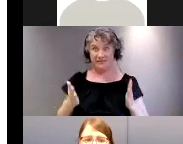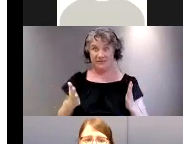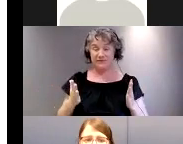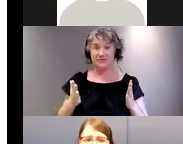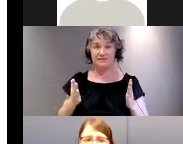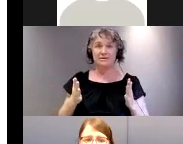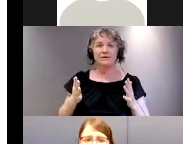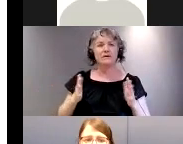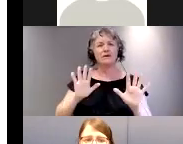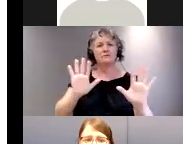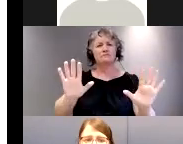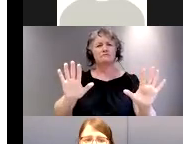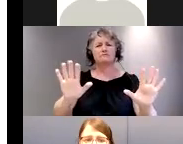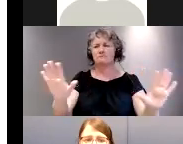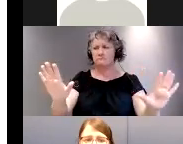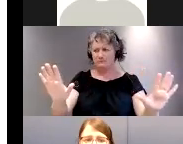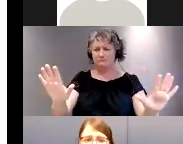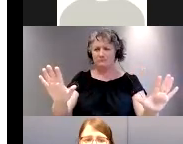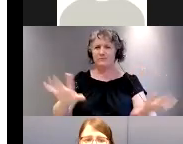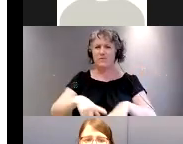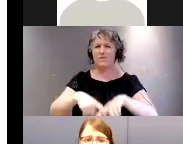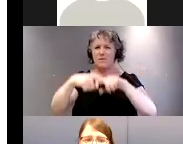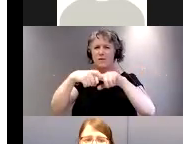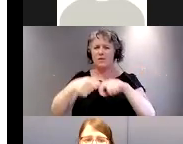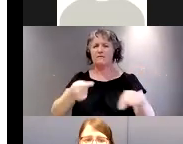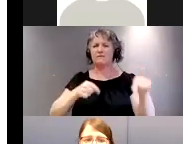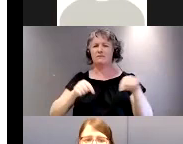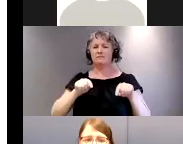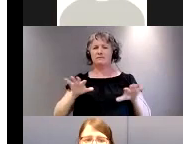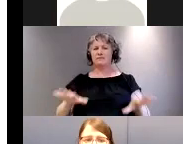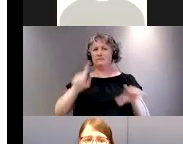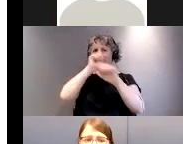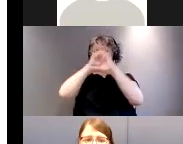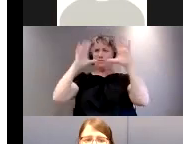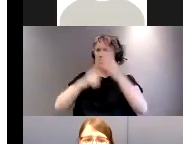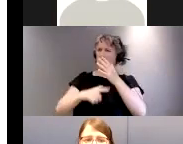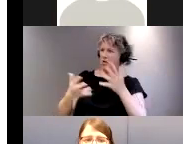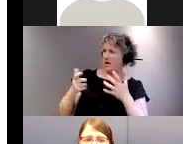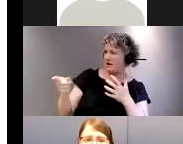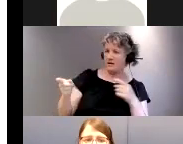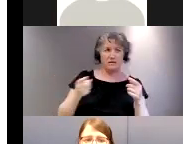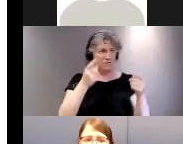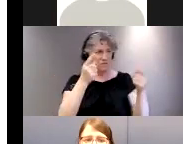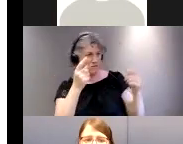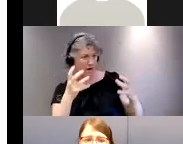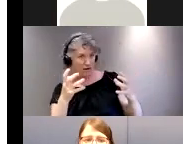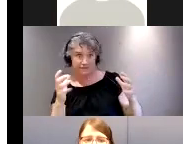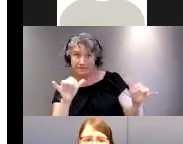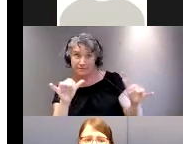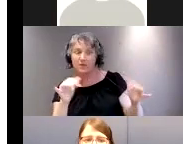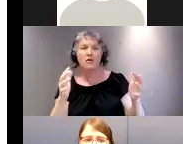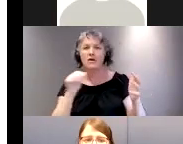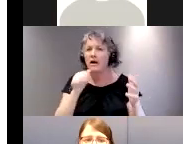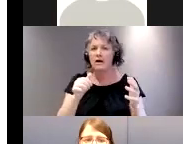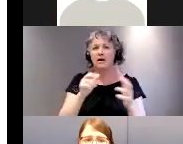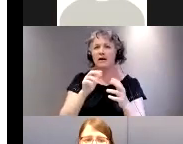can kind of say, let's take a step back, right? What does this look like? What should it look like? How can we use respectful language to acknowledge the role